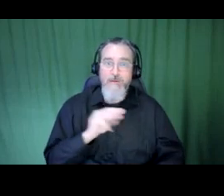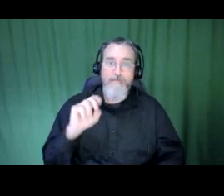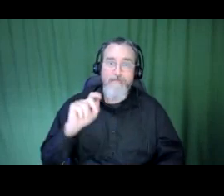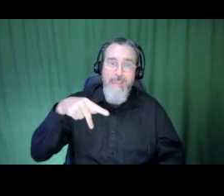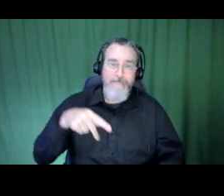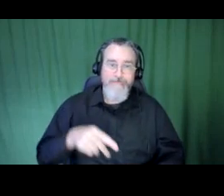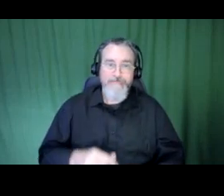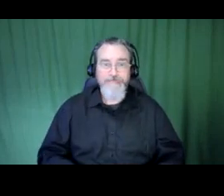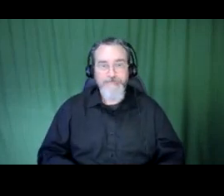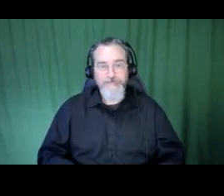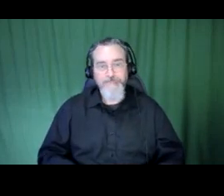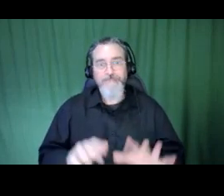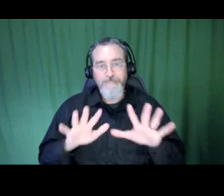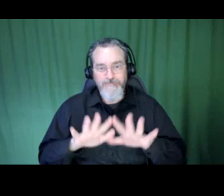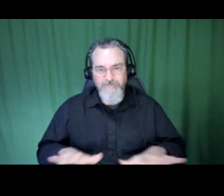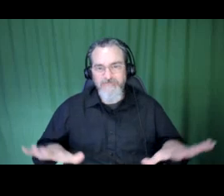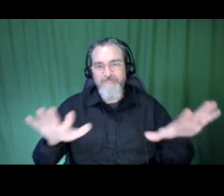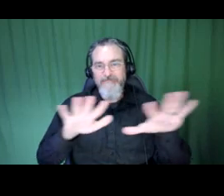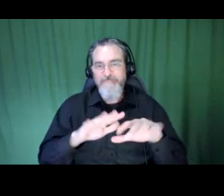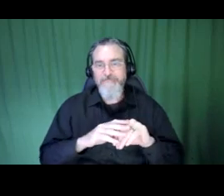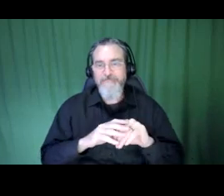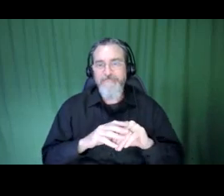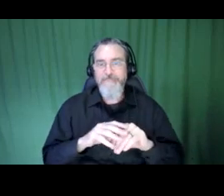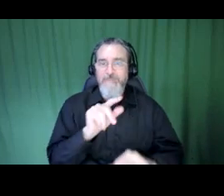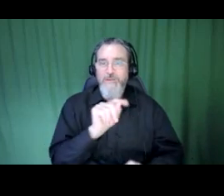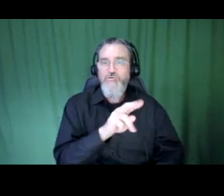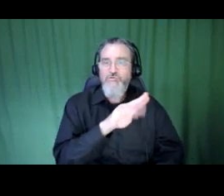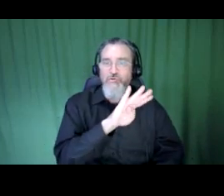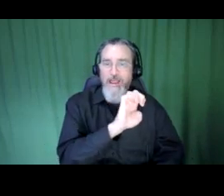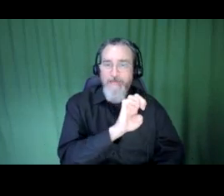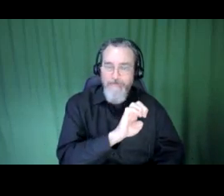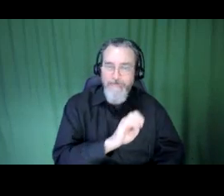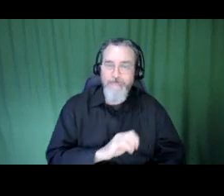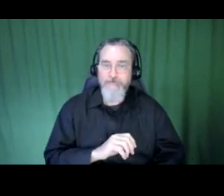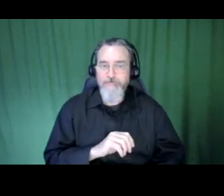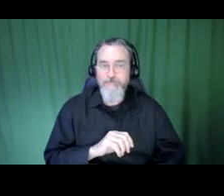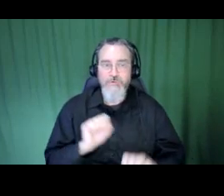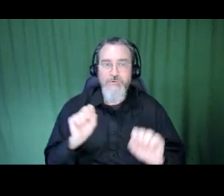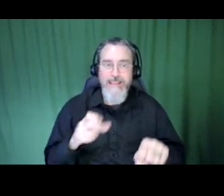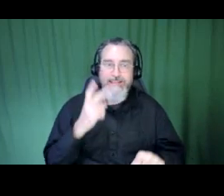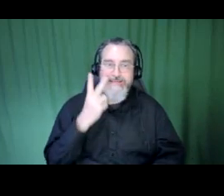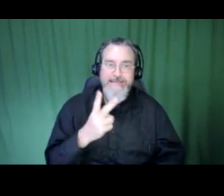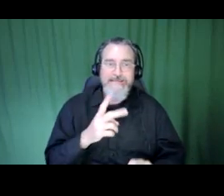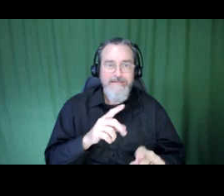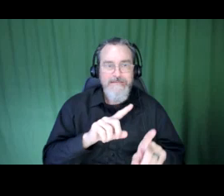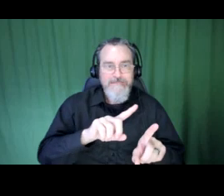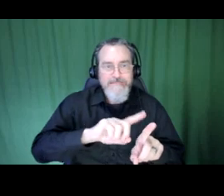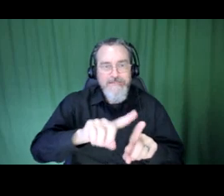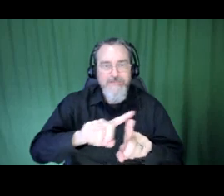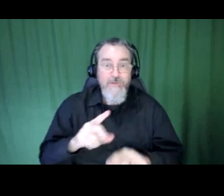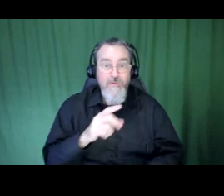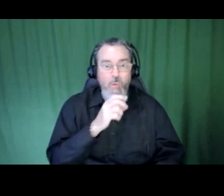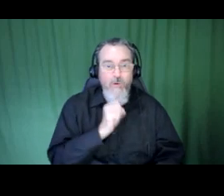this is a map of all of the tribes, as you can see there in some of the orange